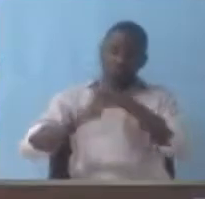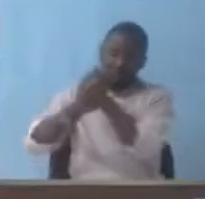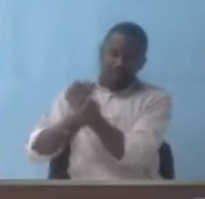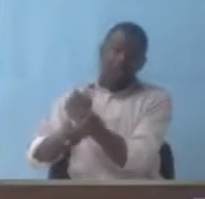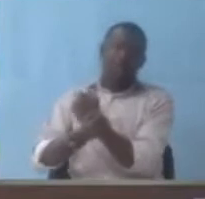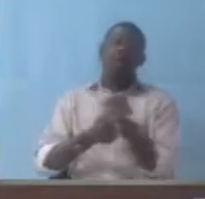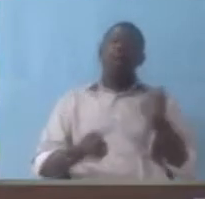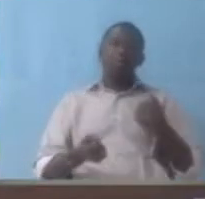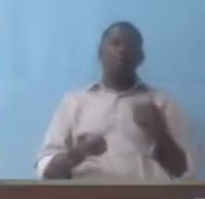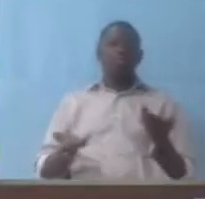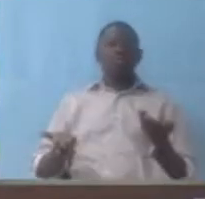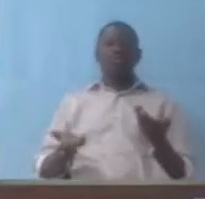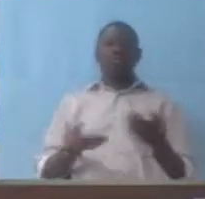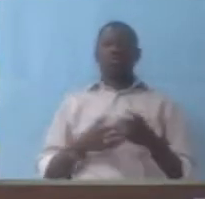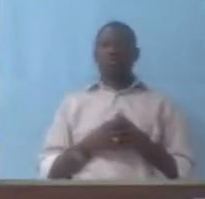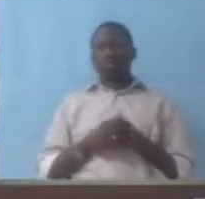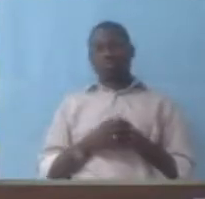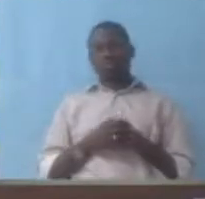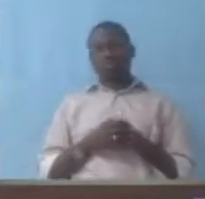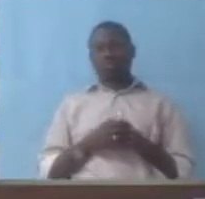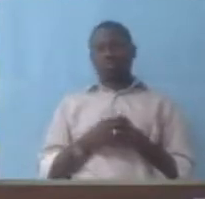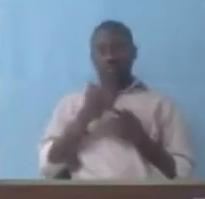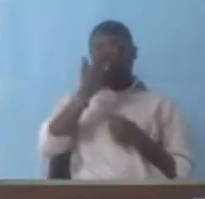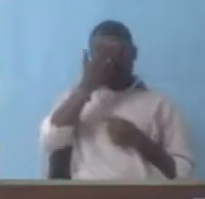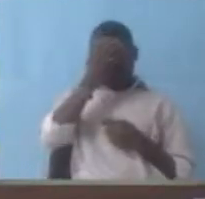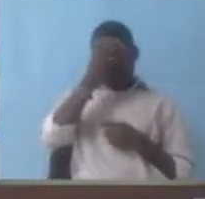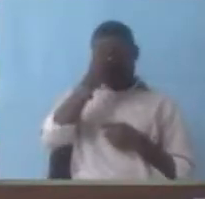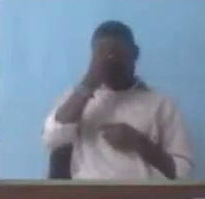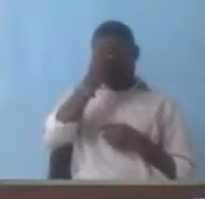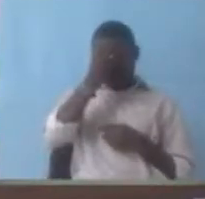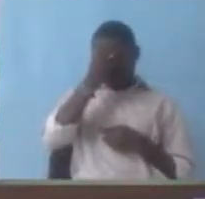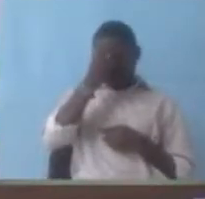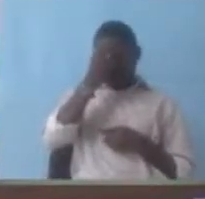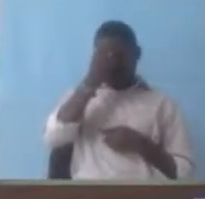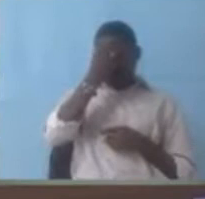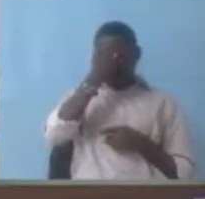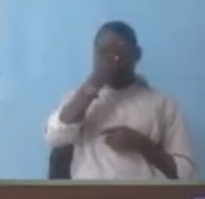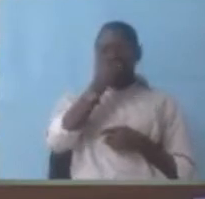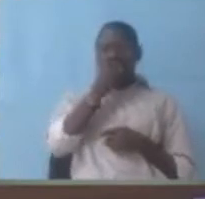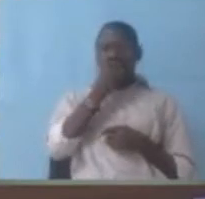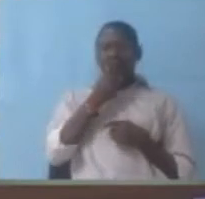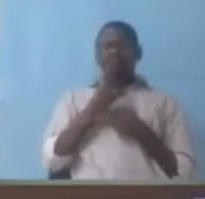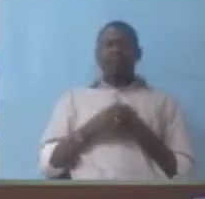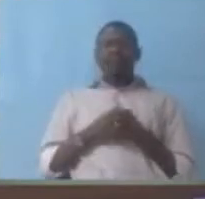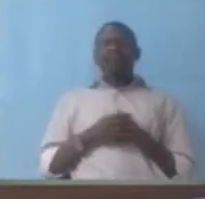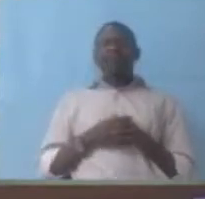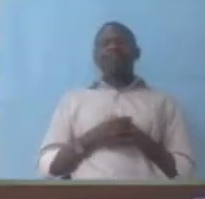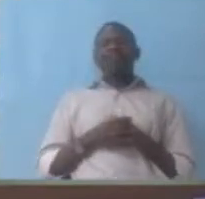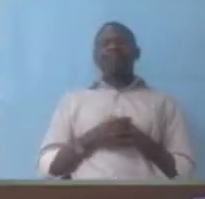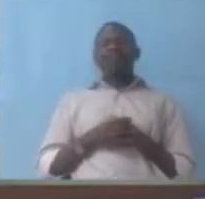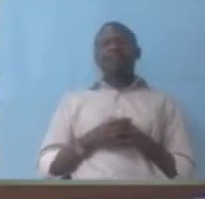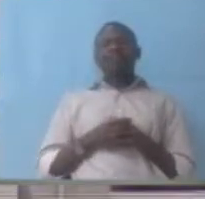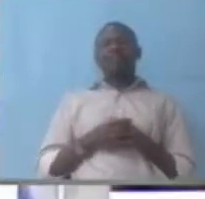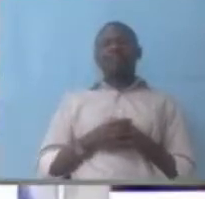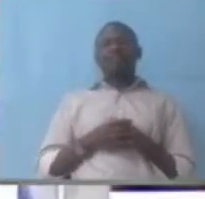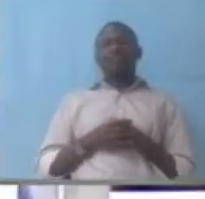domande decree sabanja wanyinginata na sembo di council doku lalale nyato nko lalale puru isi mwomo murane nole ya samba kasoro ka sindi dula kilin. And